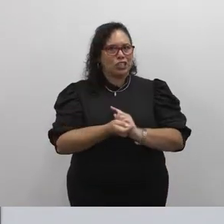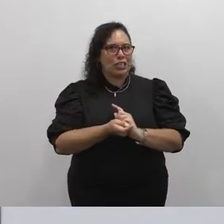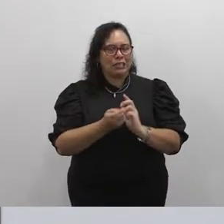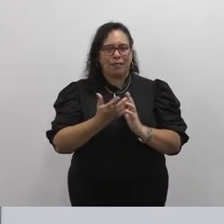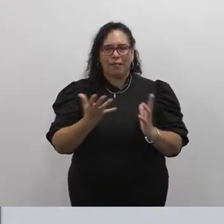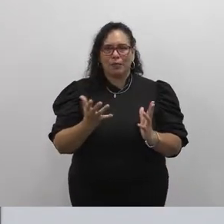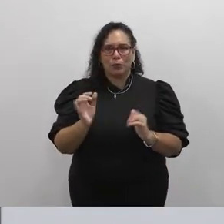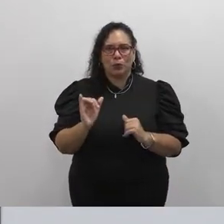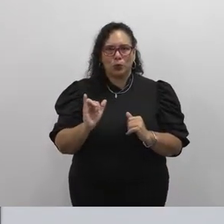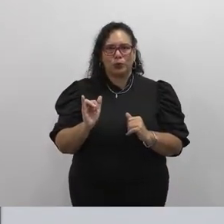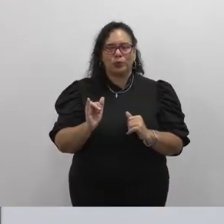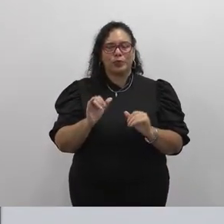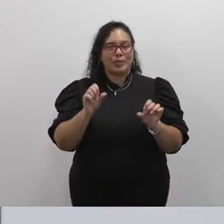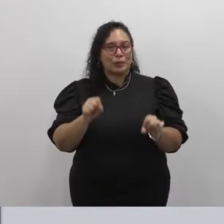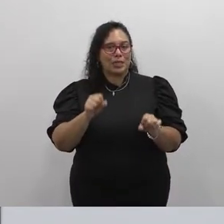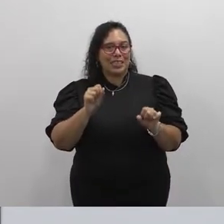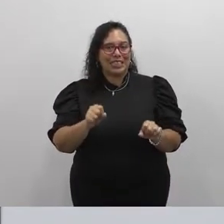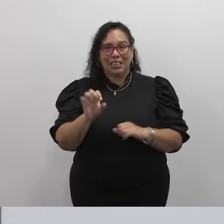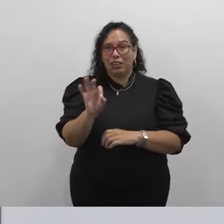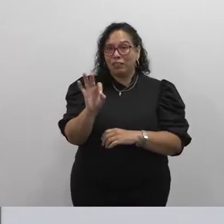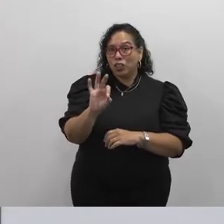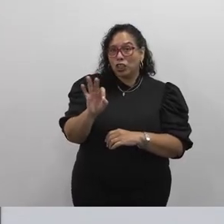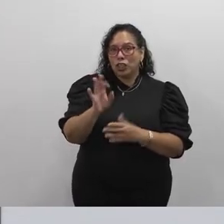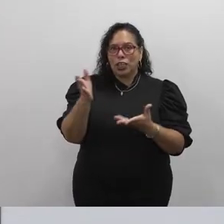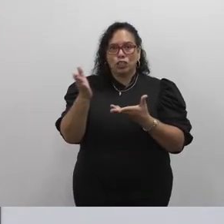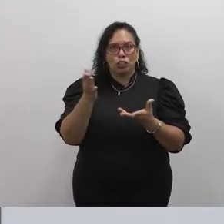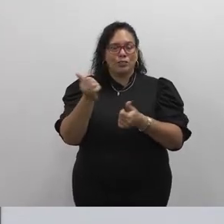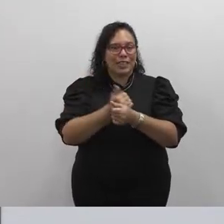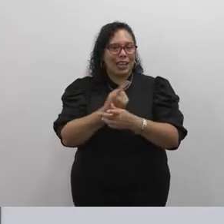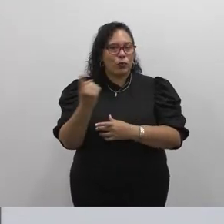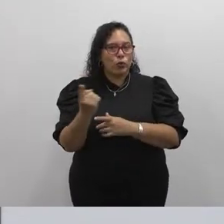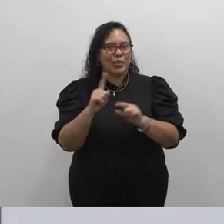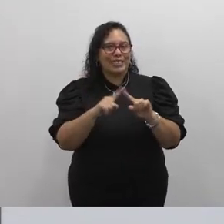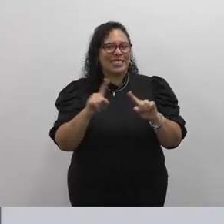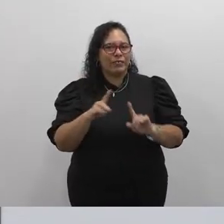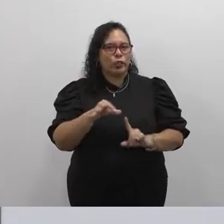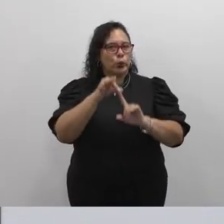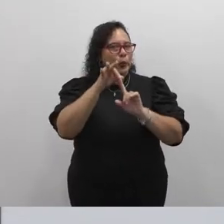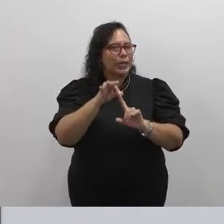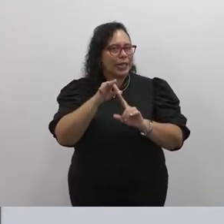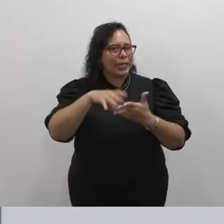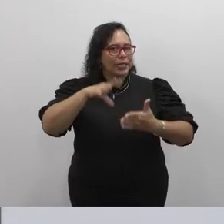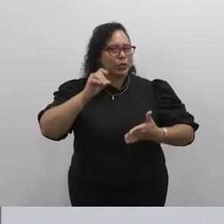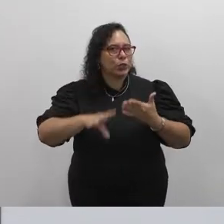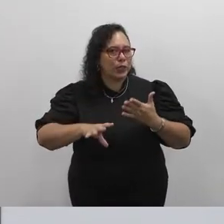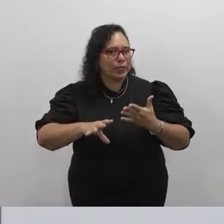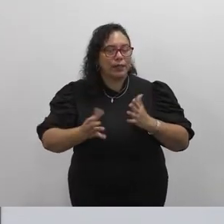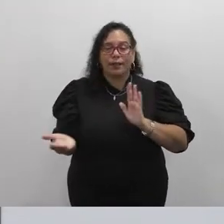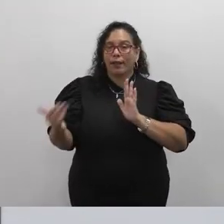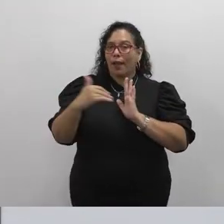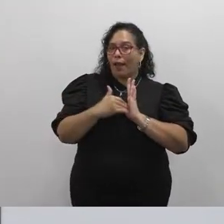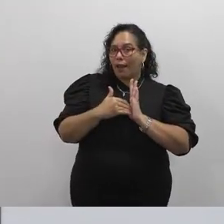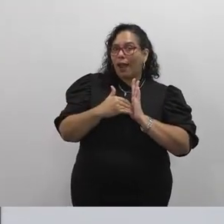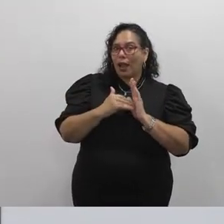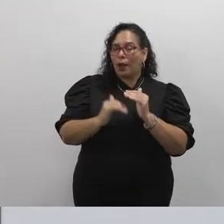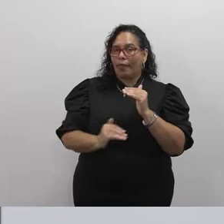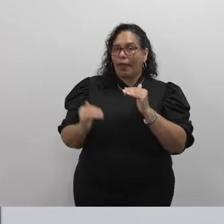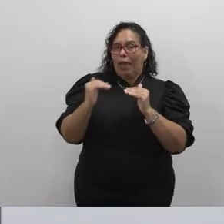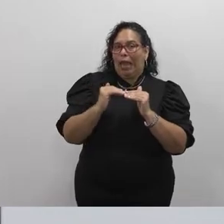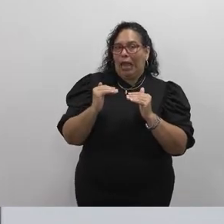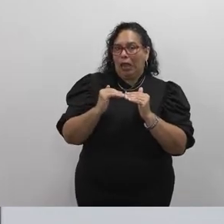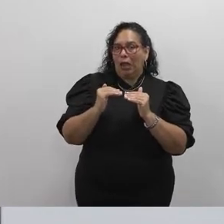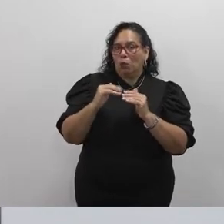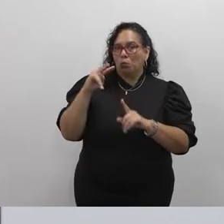right? So having the ability and the furniture that serves every one of our different unique students, and again, on the equitable